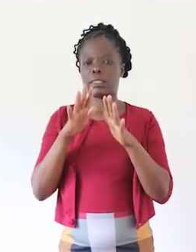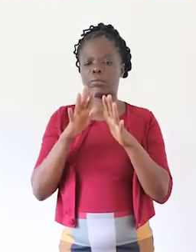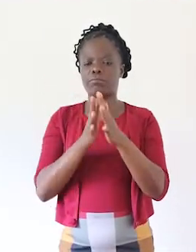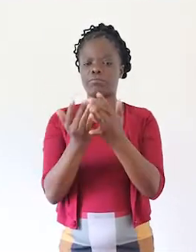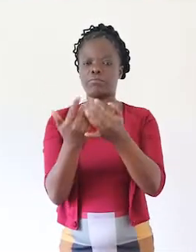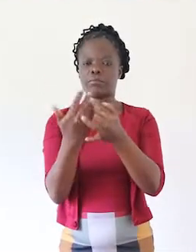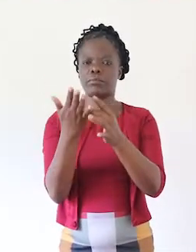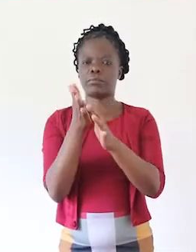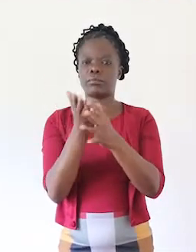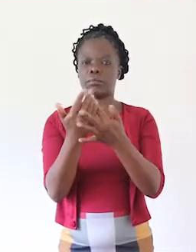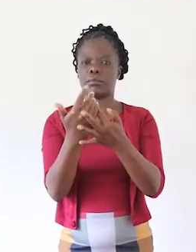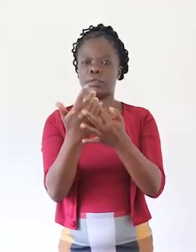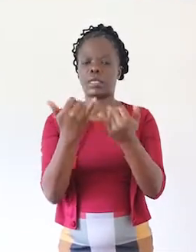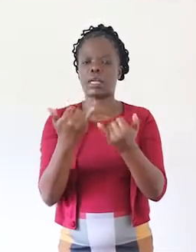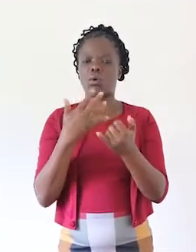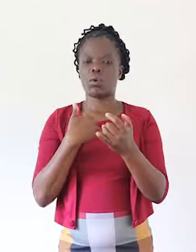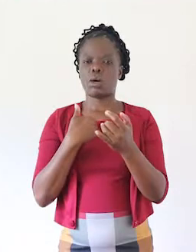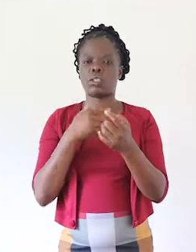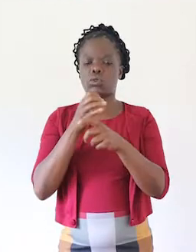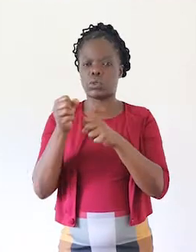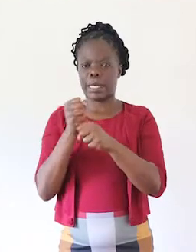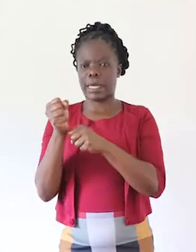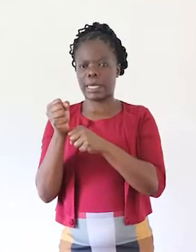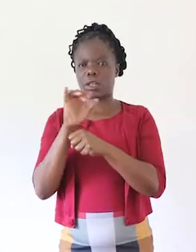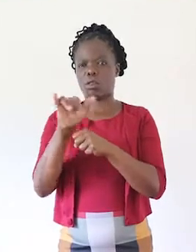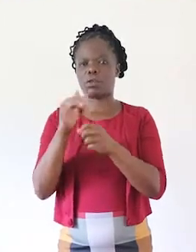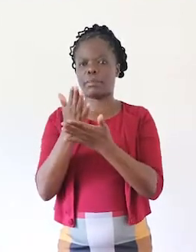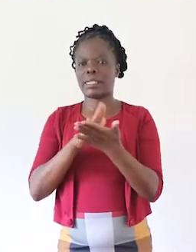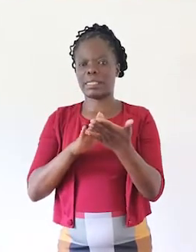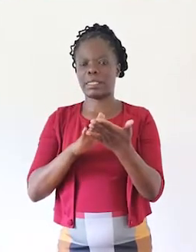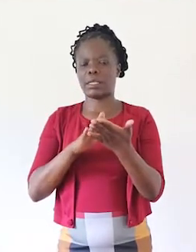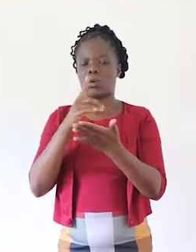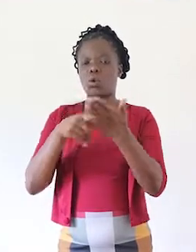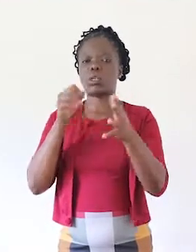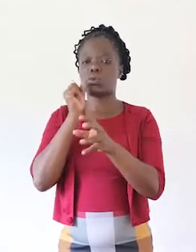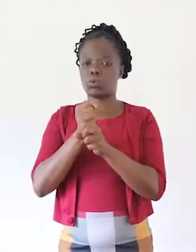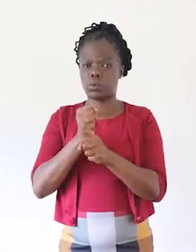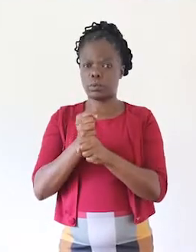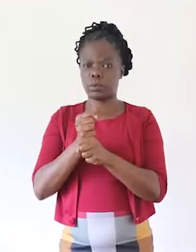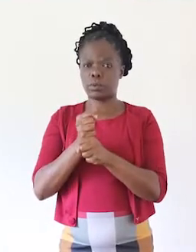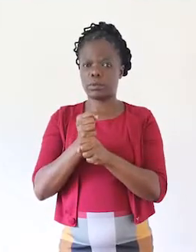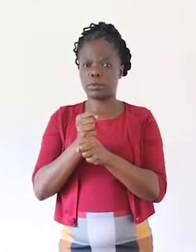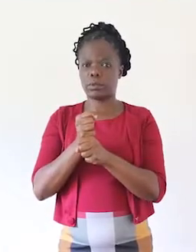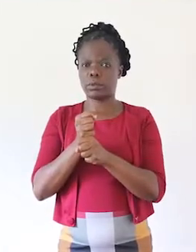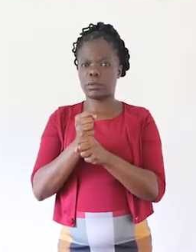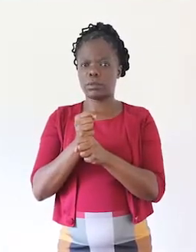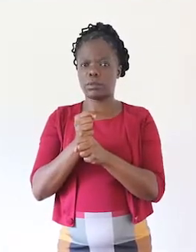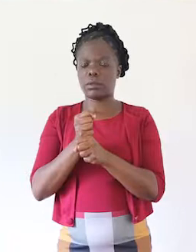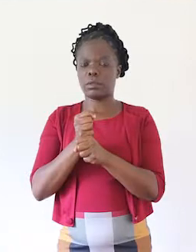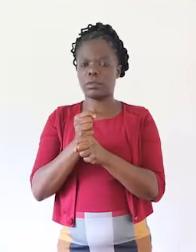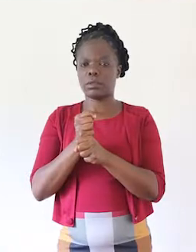of interlacing. Now, we like to tie this part. What you do